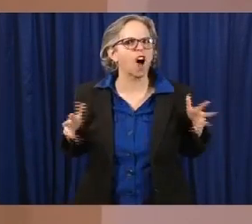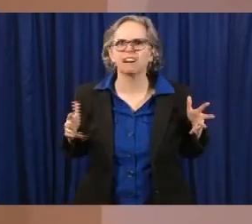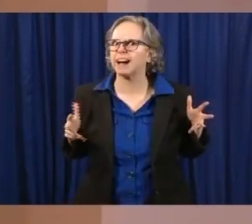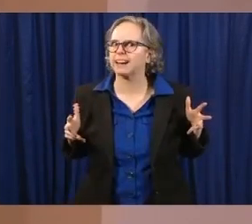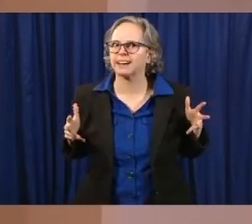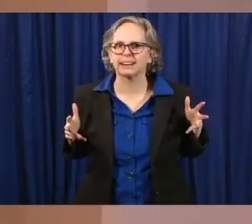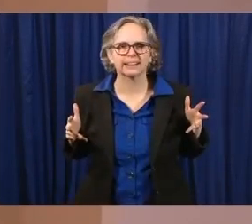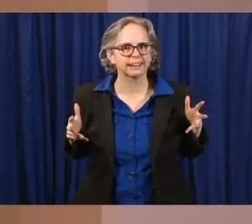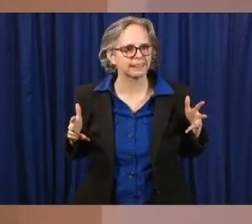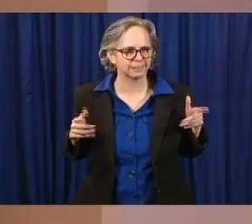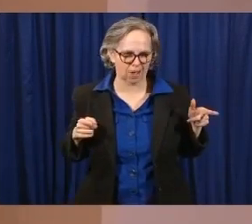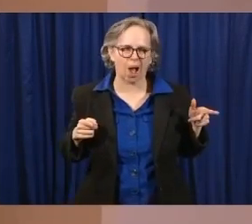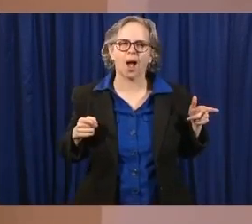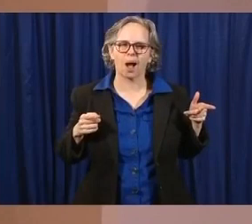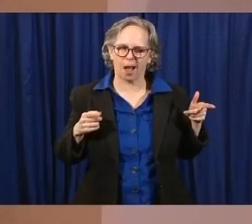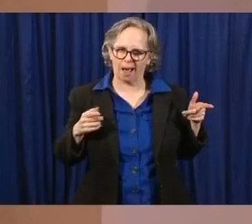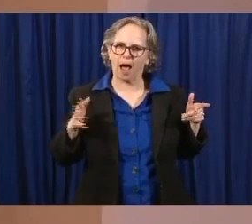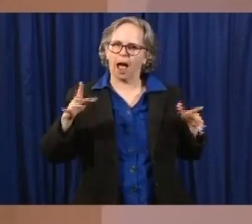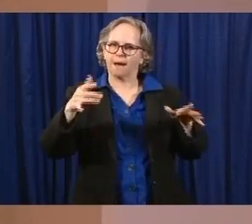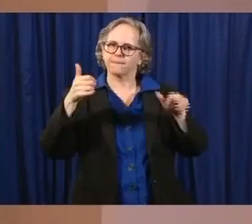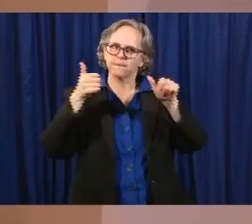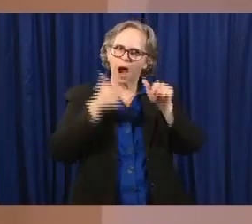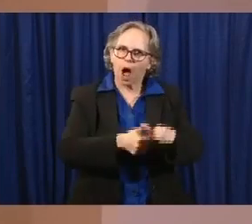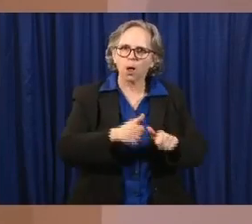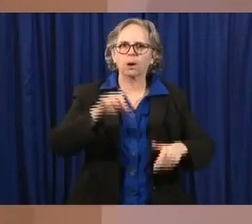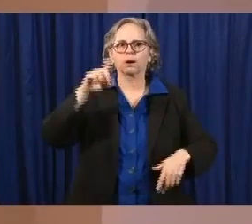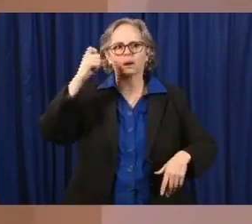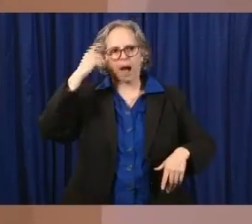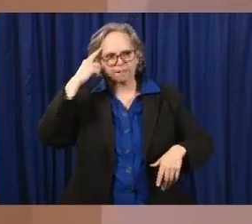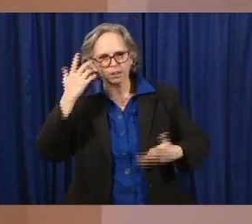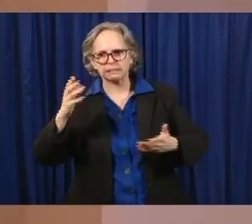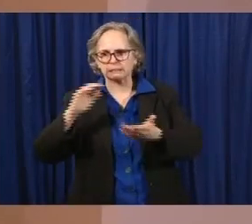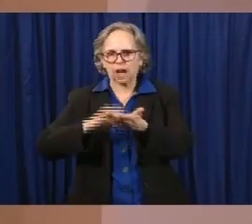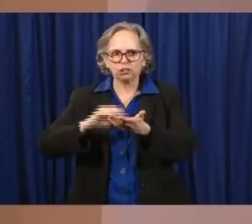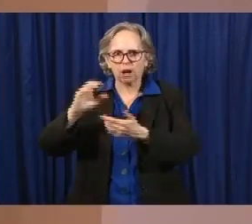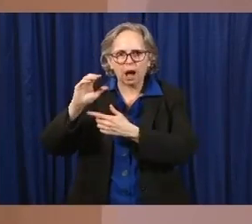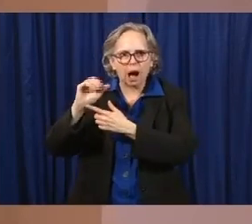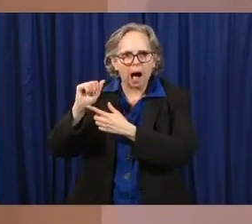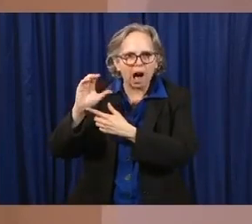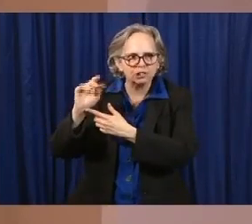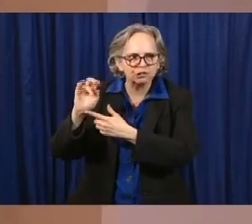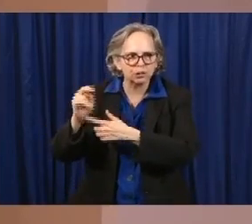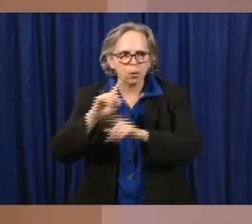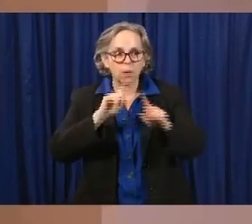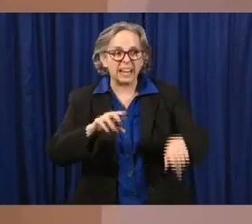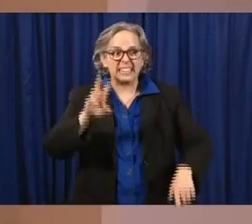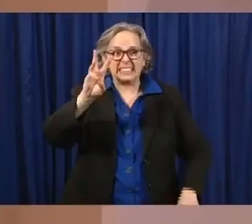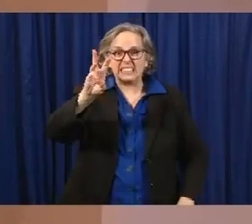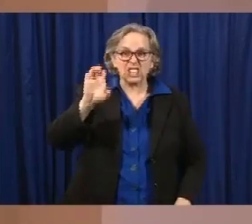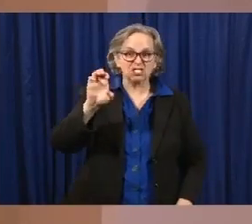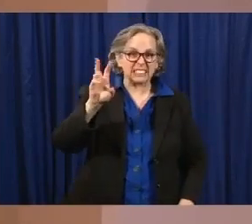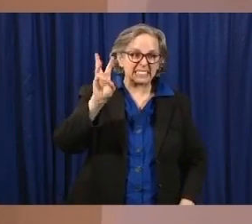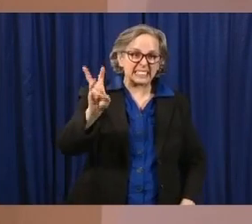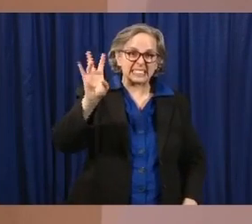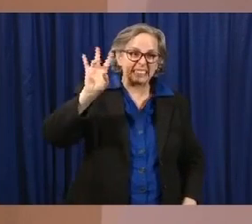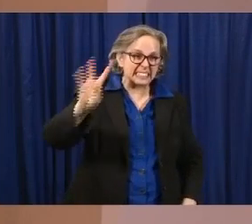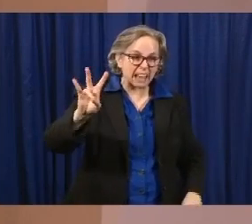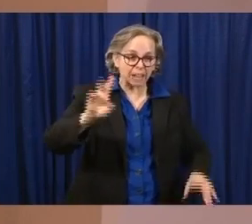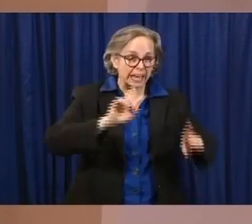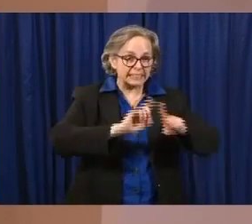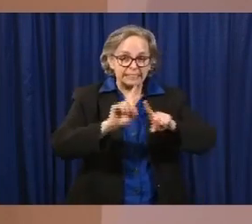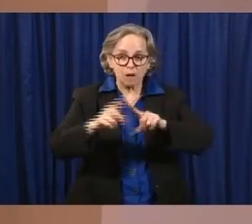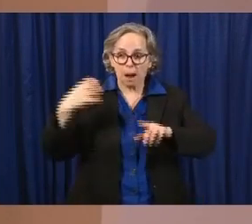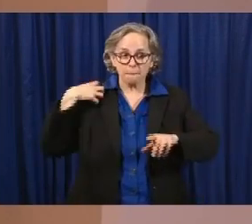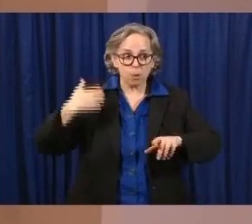put together and Dr. Acton signed. And there are 667 employers out there in that critical area with